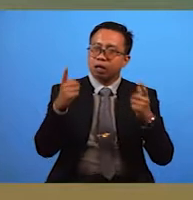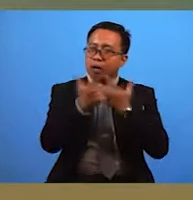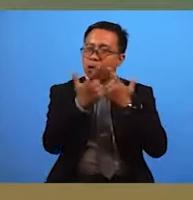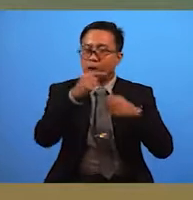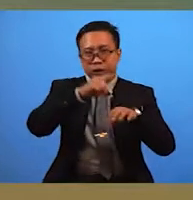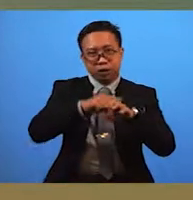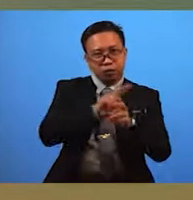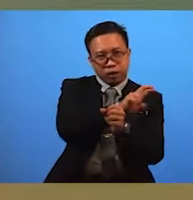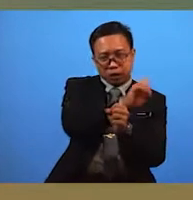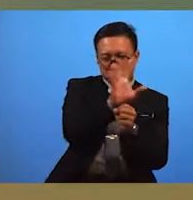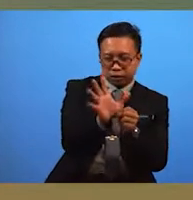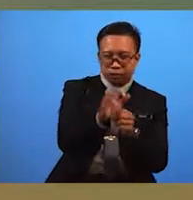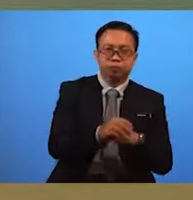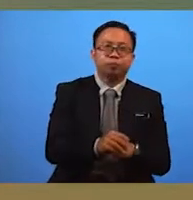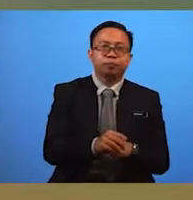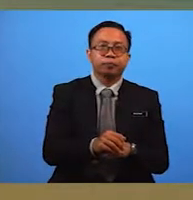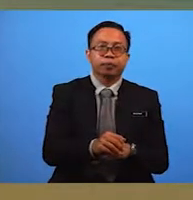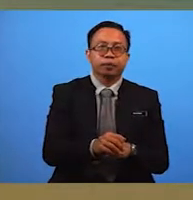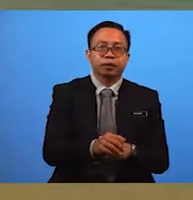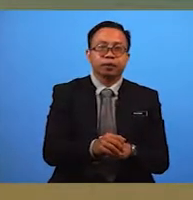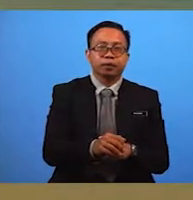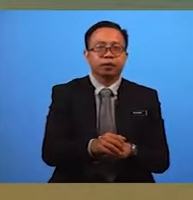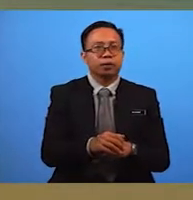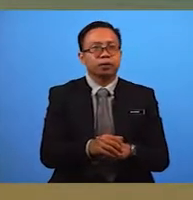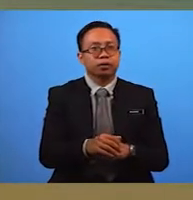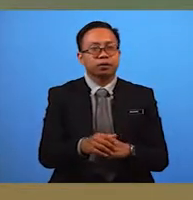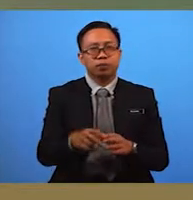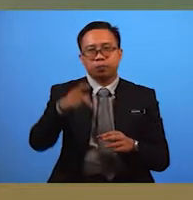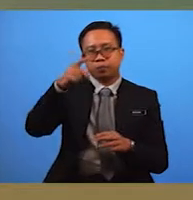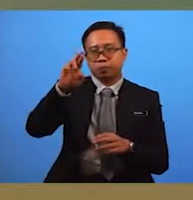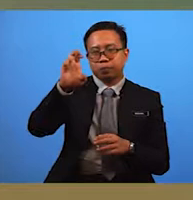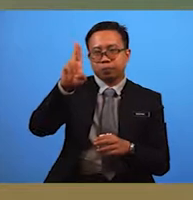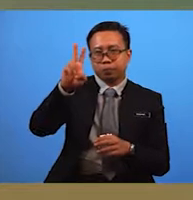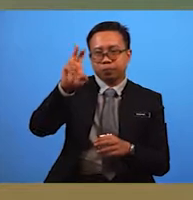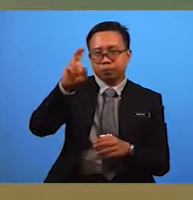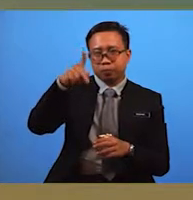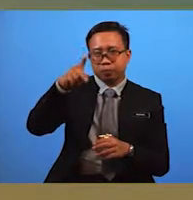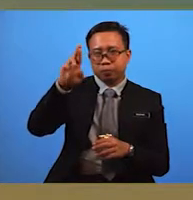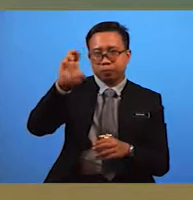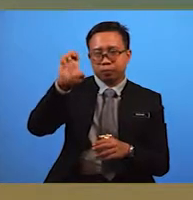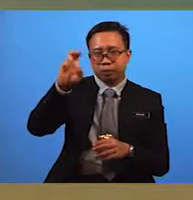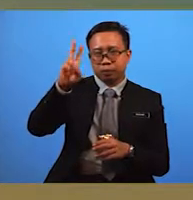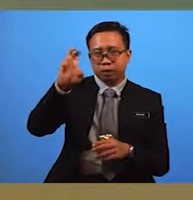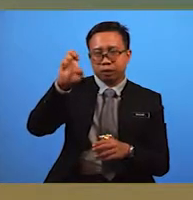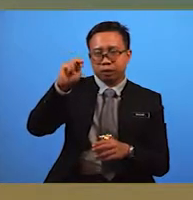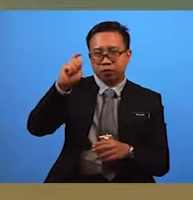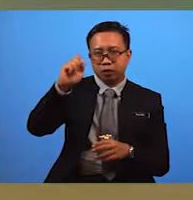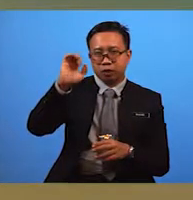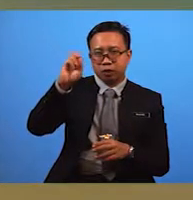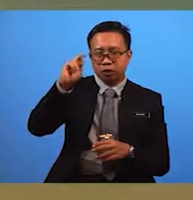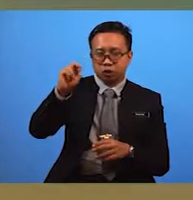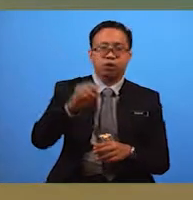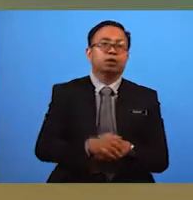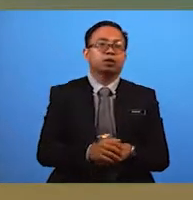deadly virus. The saying, prevention is better than cure, can never be